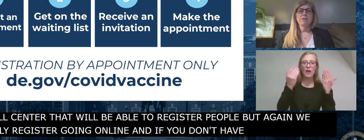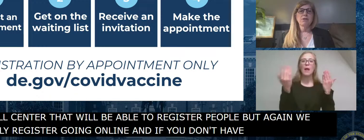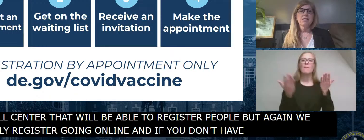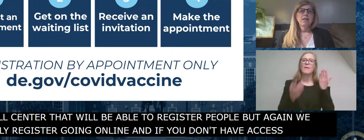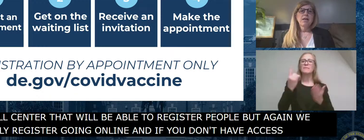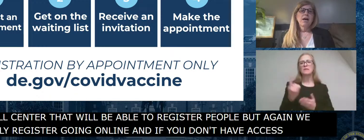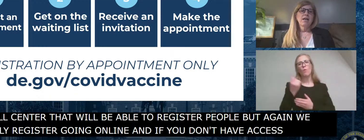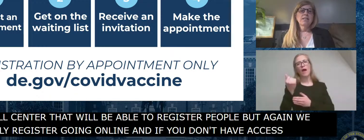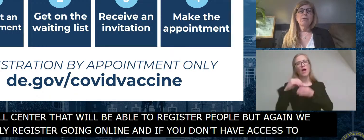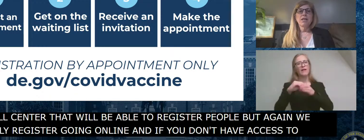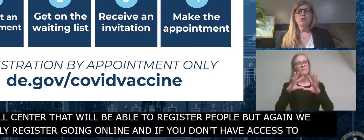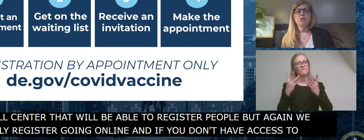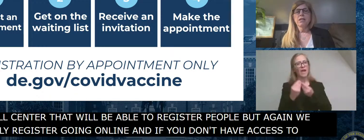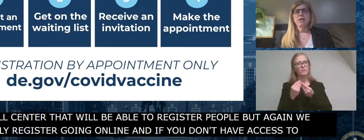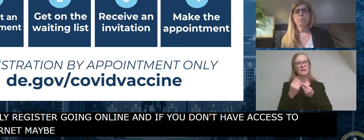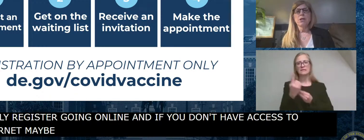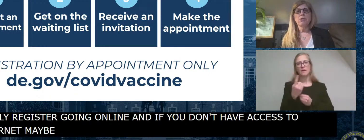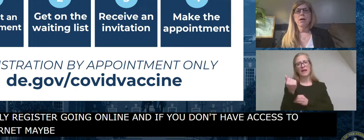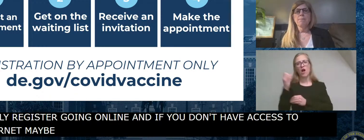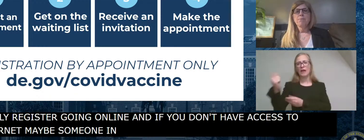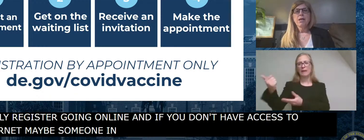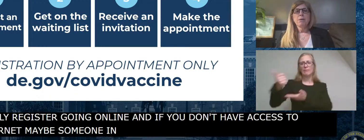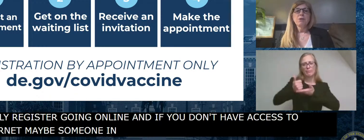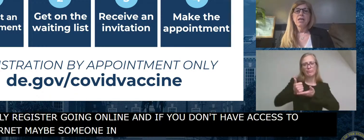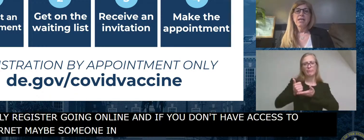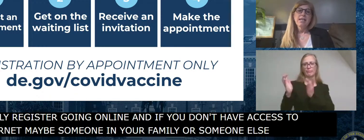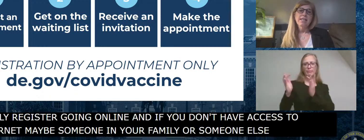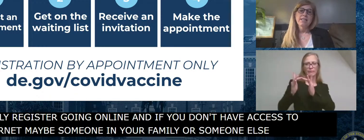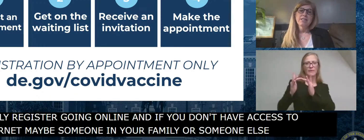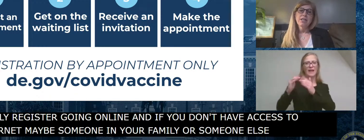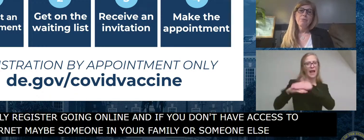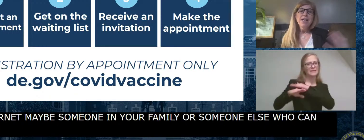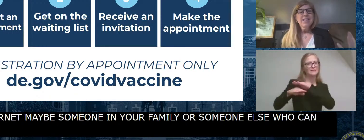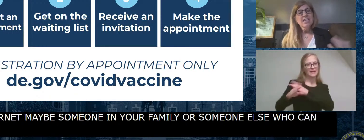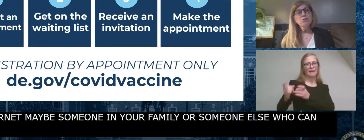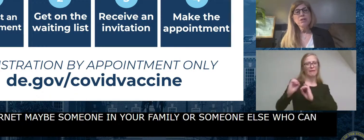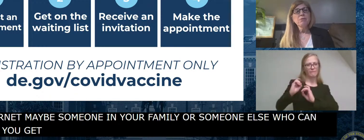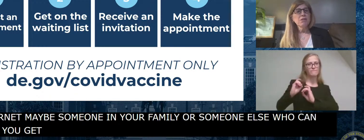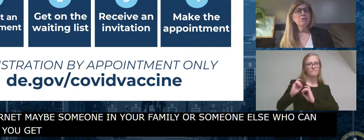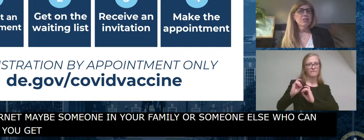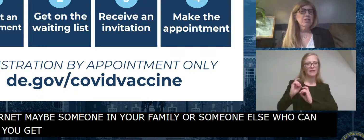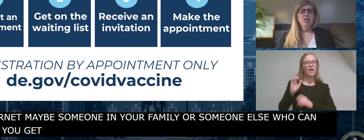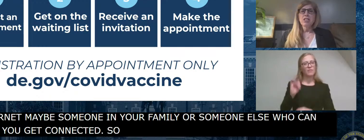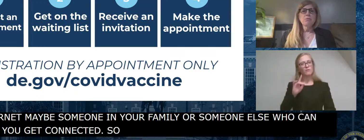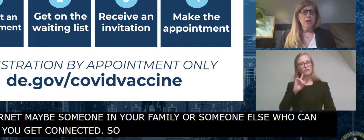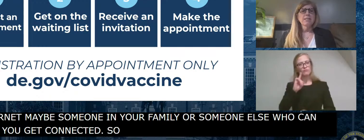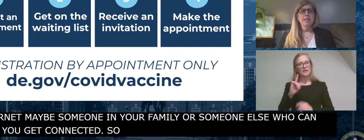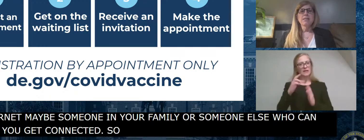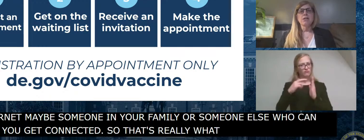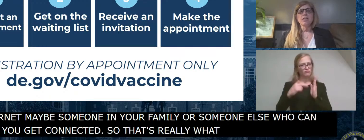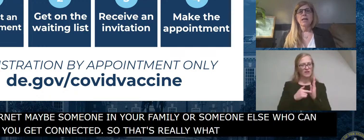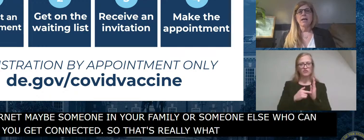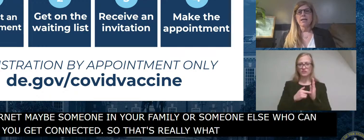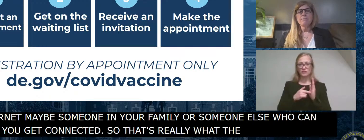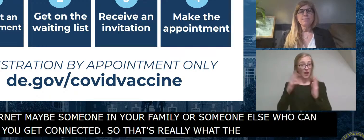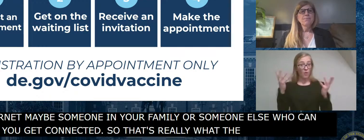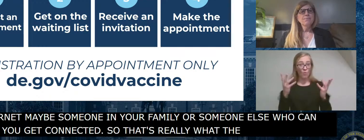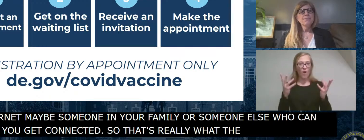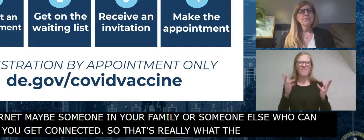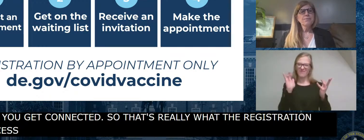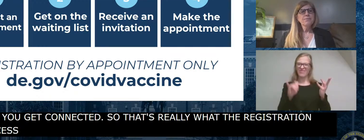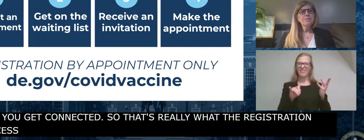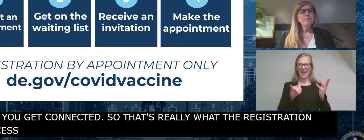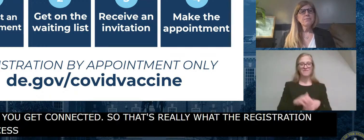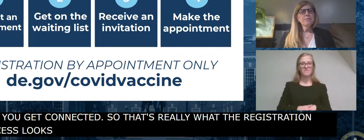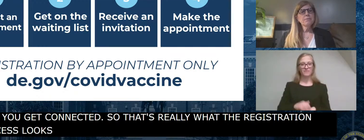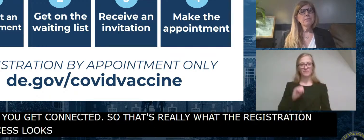family or someone else who can help you get connected. So that's really what the registration process looks like.